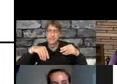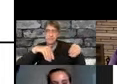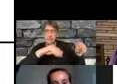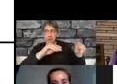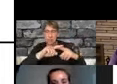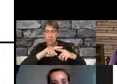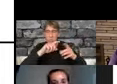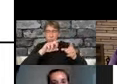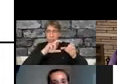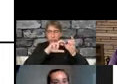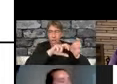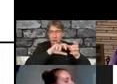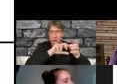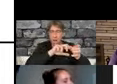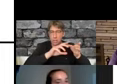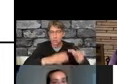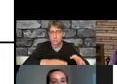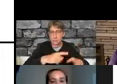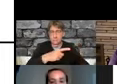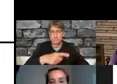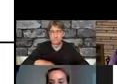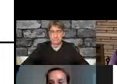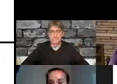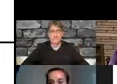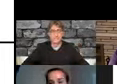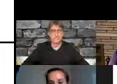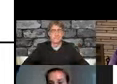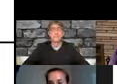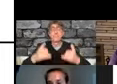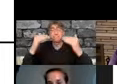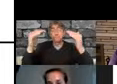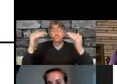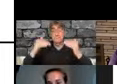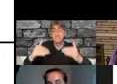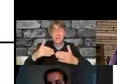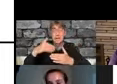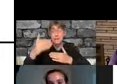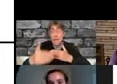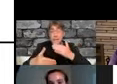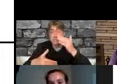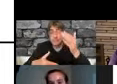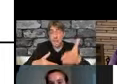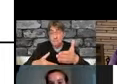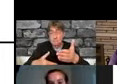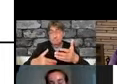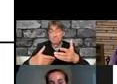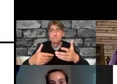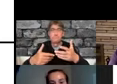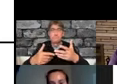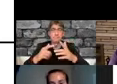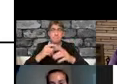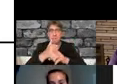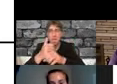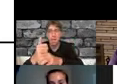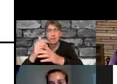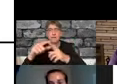Now I want to give an overview of our next steps toward implementing the plan. First, we will compile all the